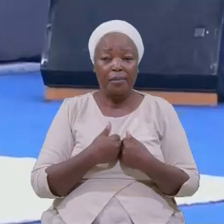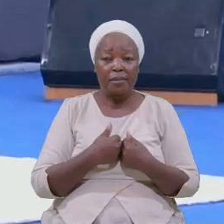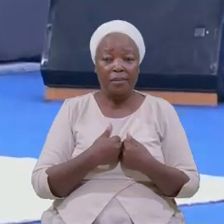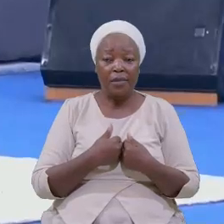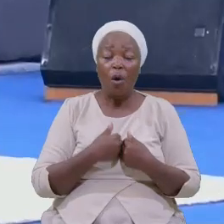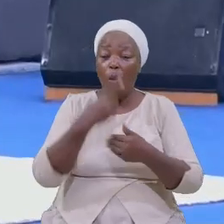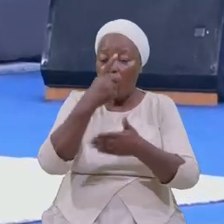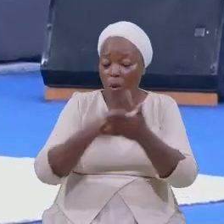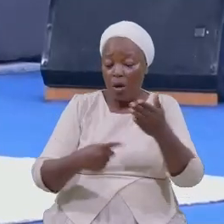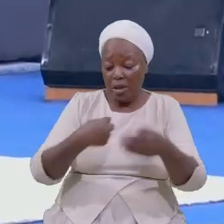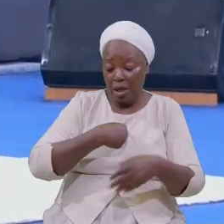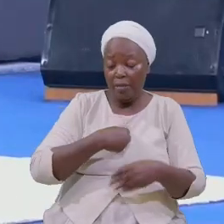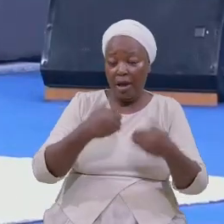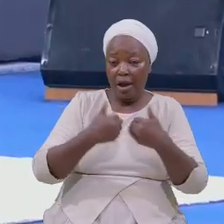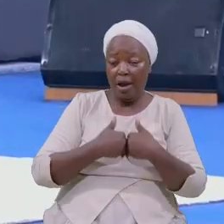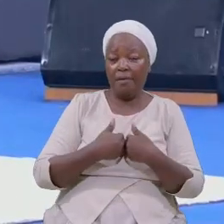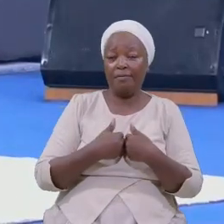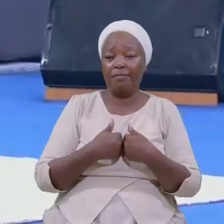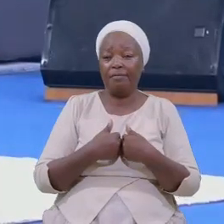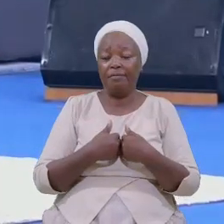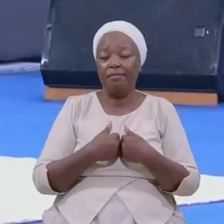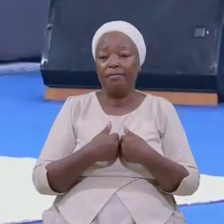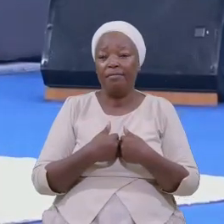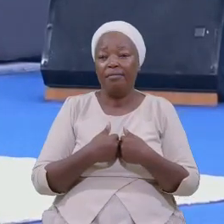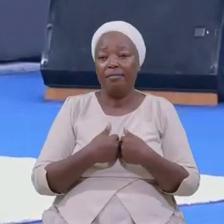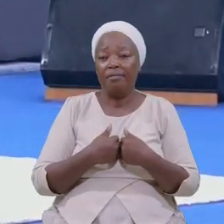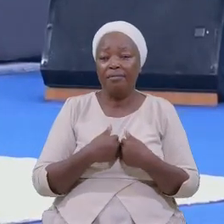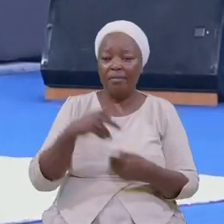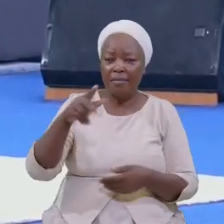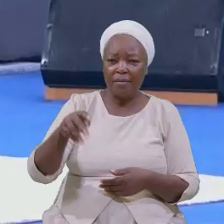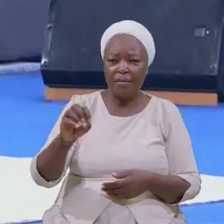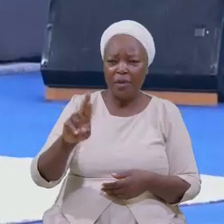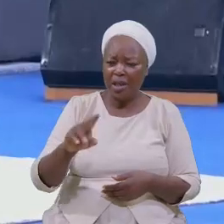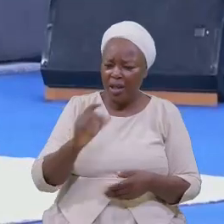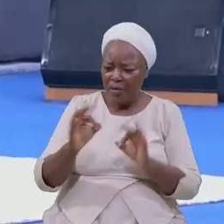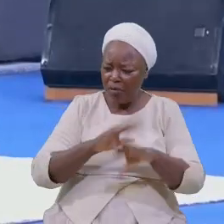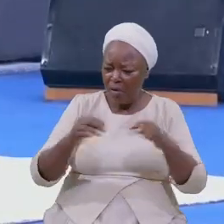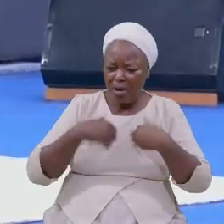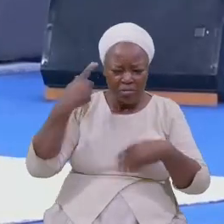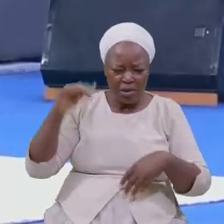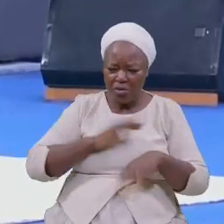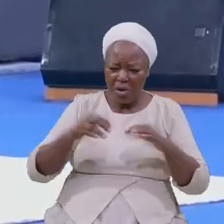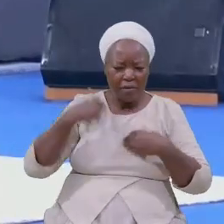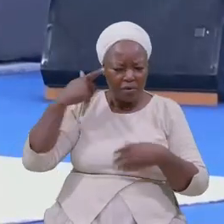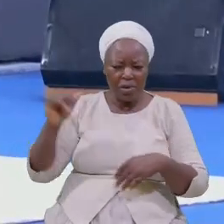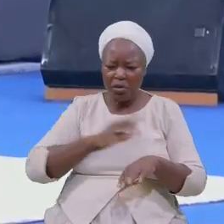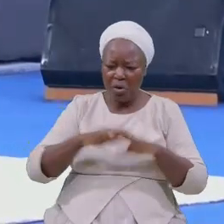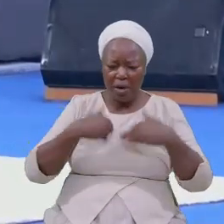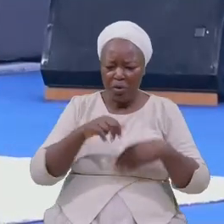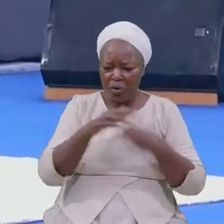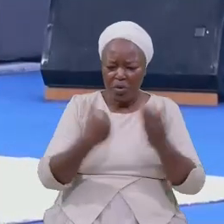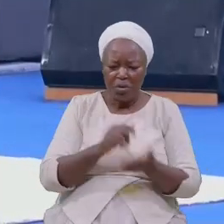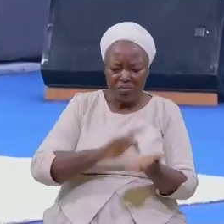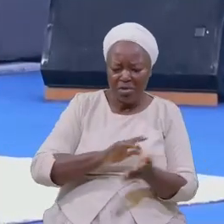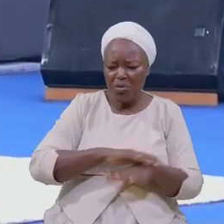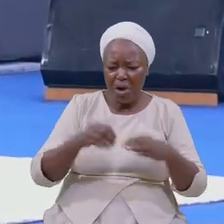Such as I have. Peter, if you don't have silver, you don't have gold, you don't have all those tools, what else